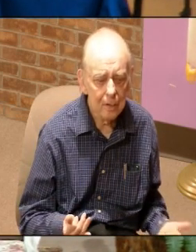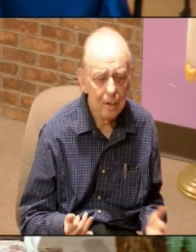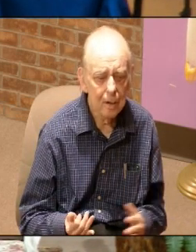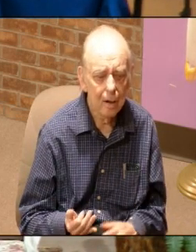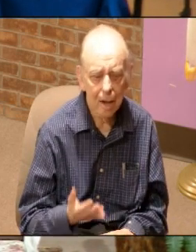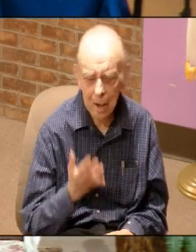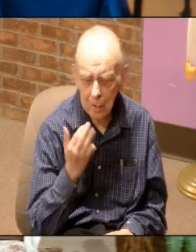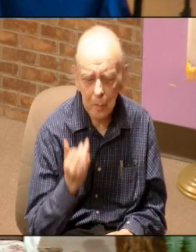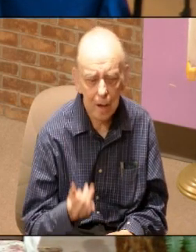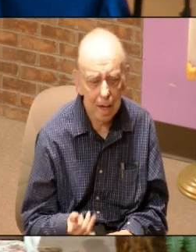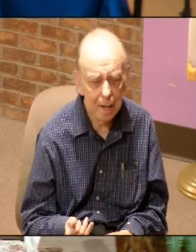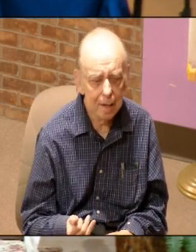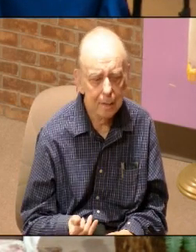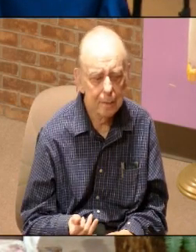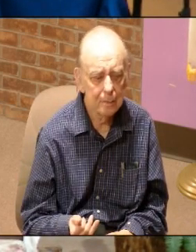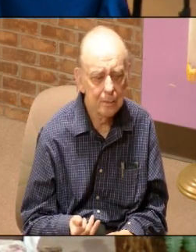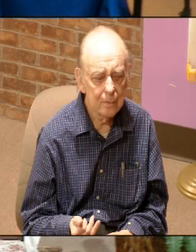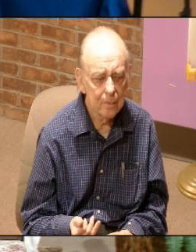Why?